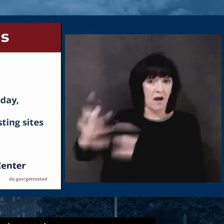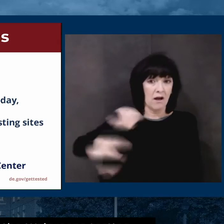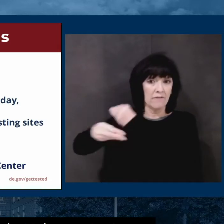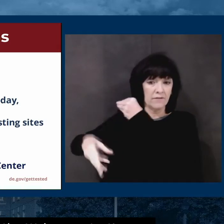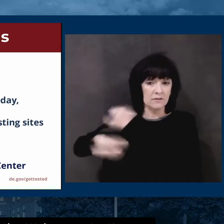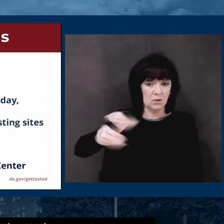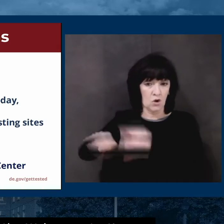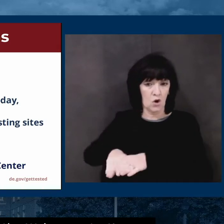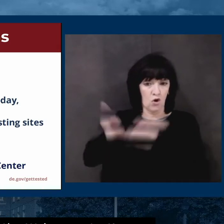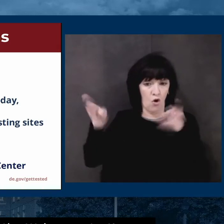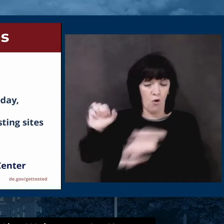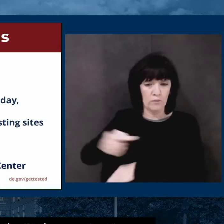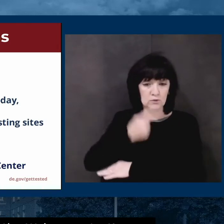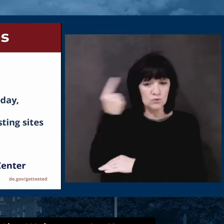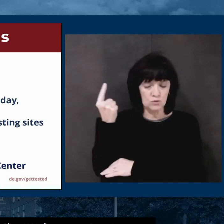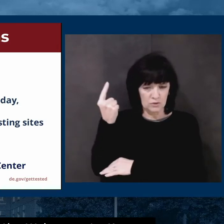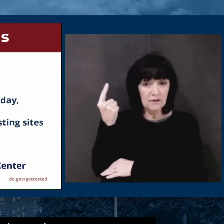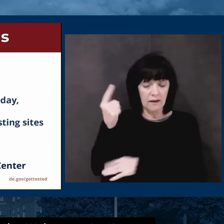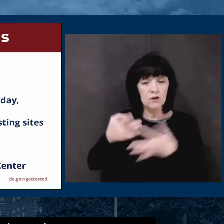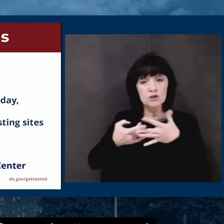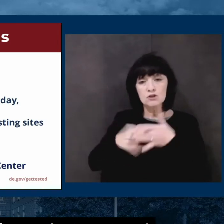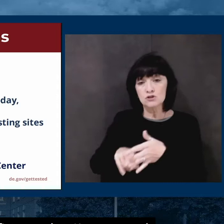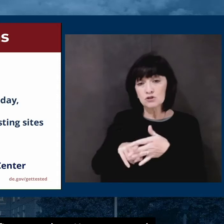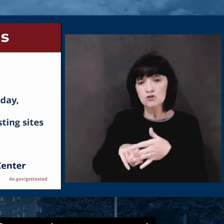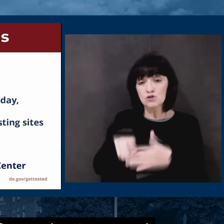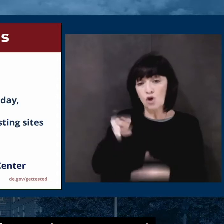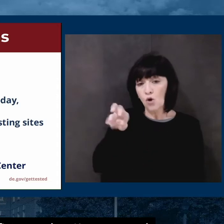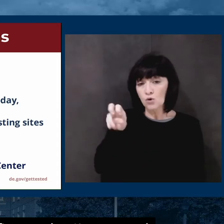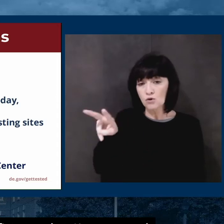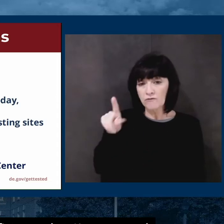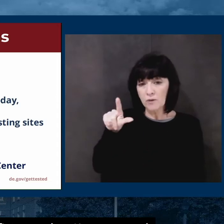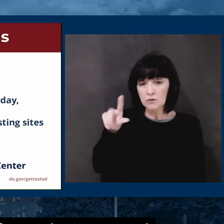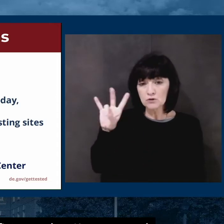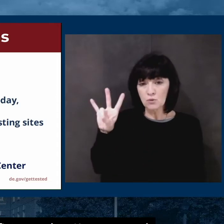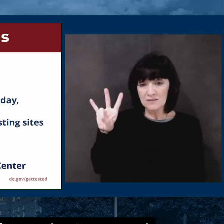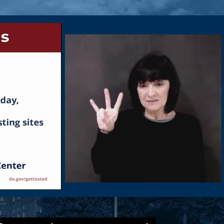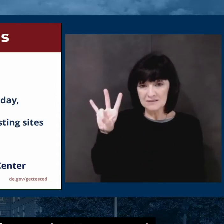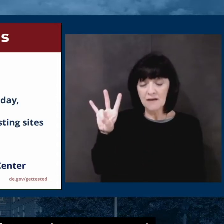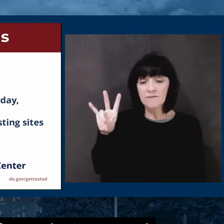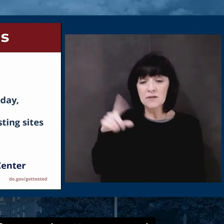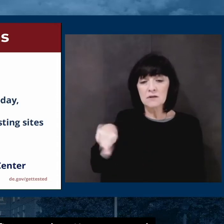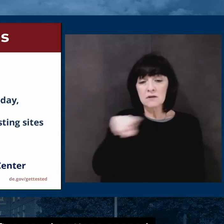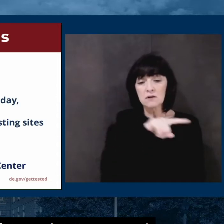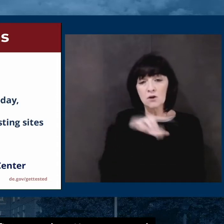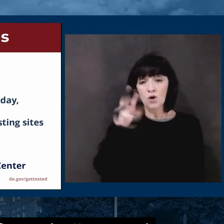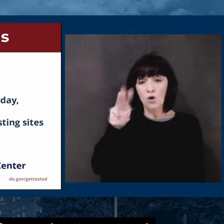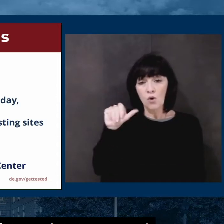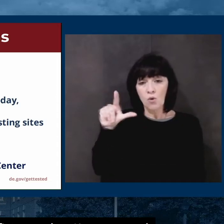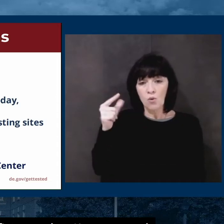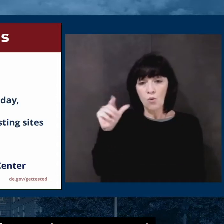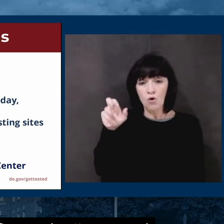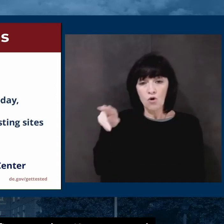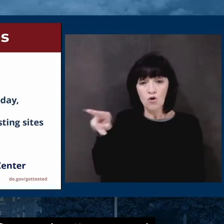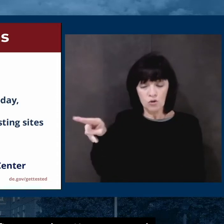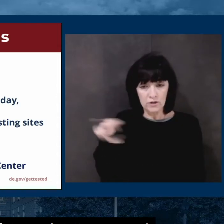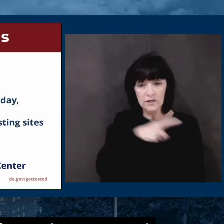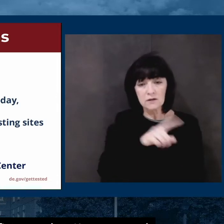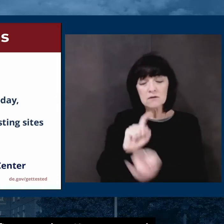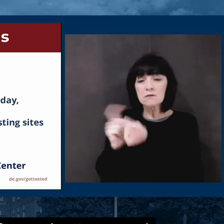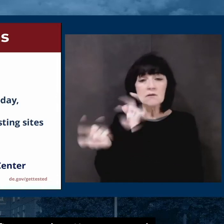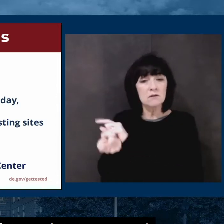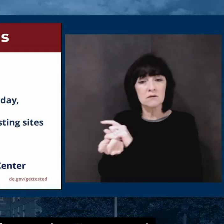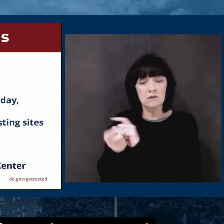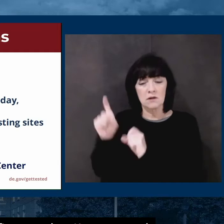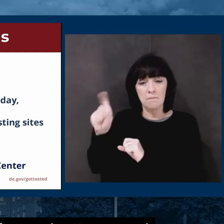just today. And of course, beginning November 27th, those Walgreens locations transition to a reservation-based system in